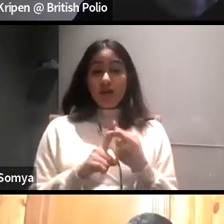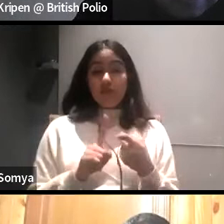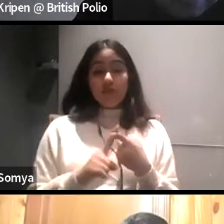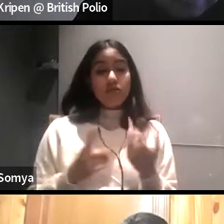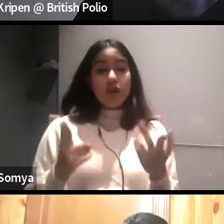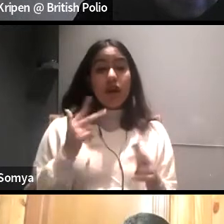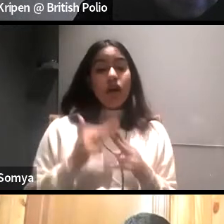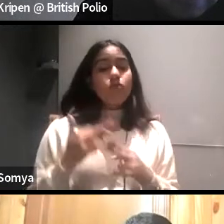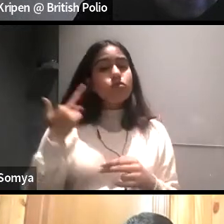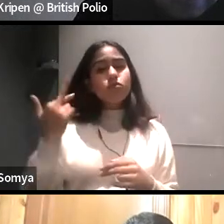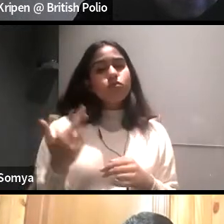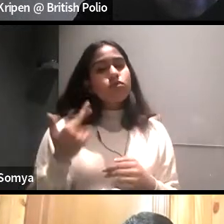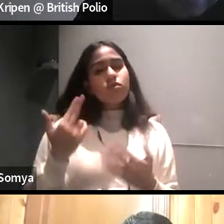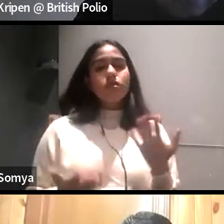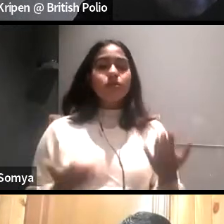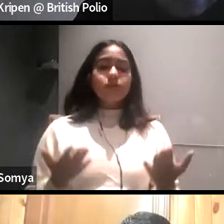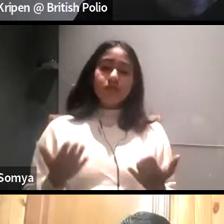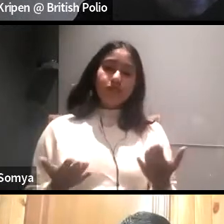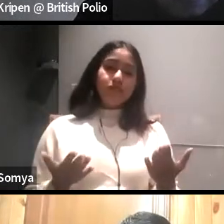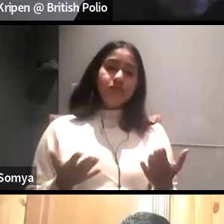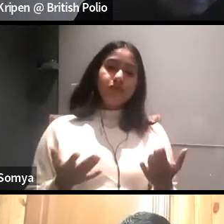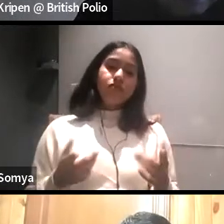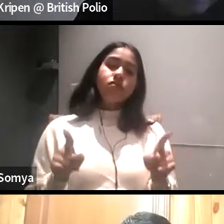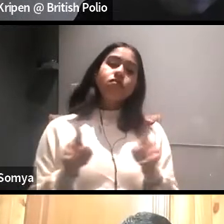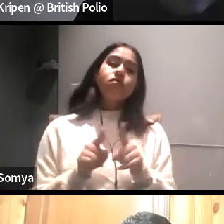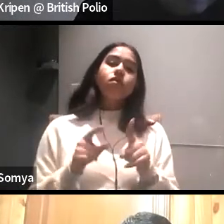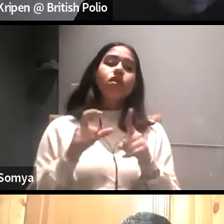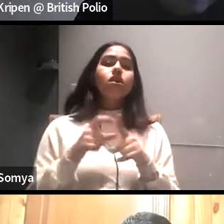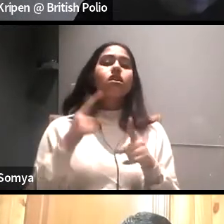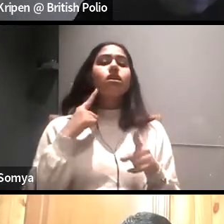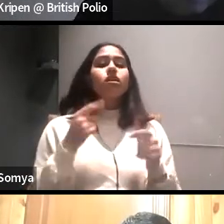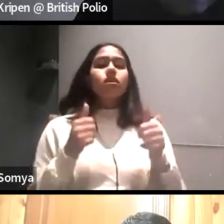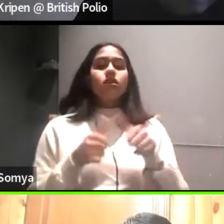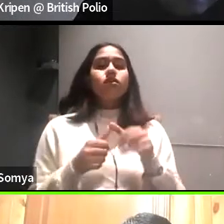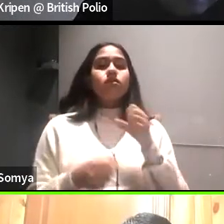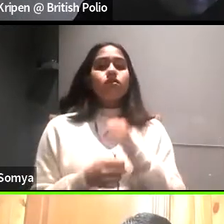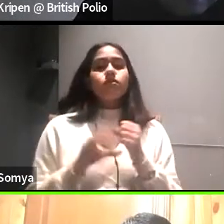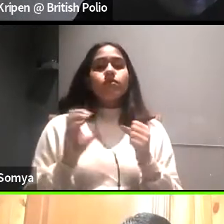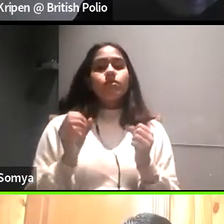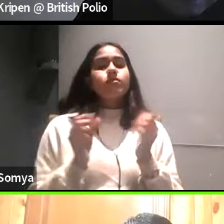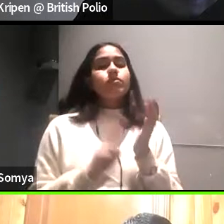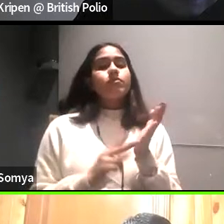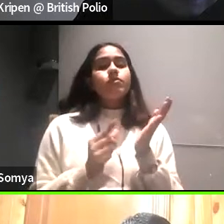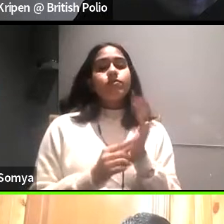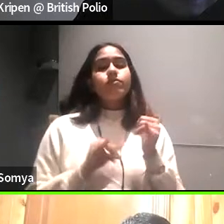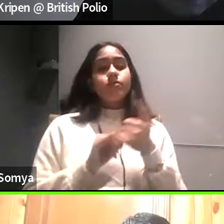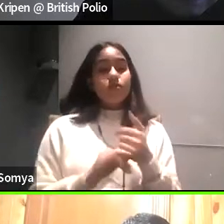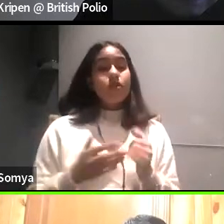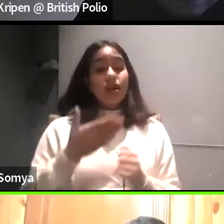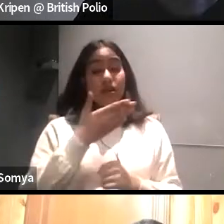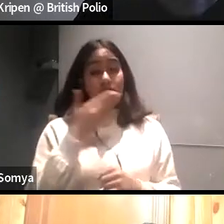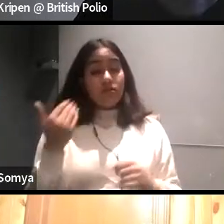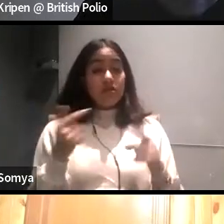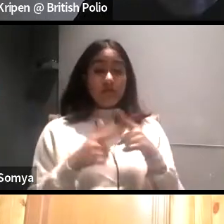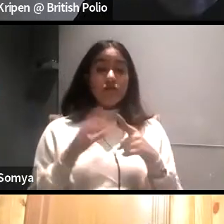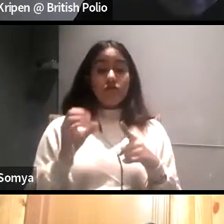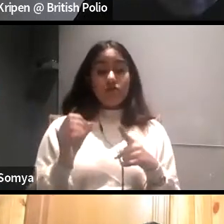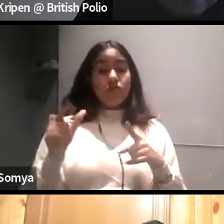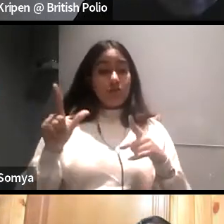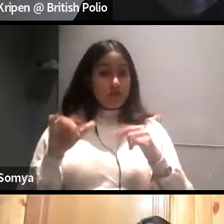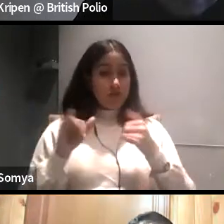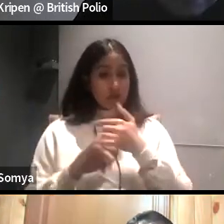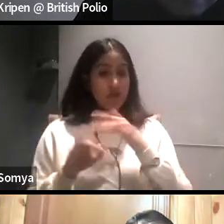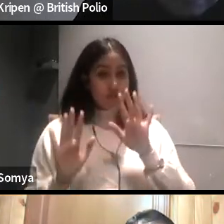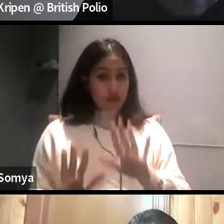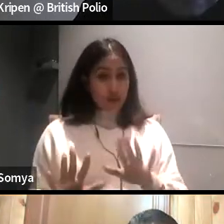that because of that, the diagnosis is not whatever best tools we have available for